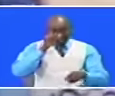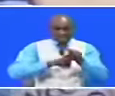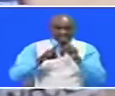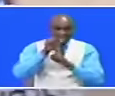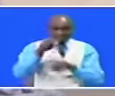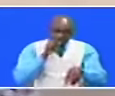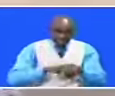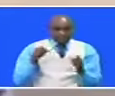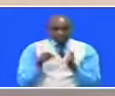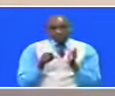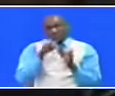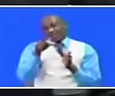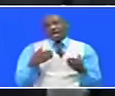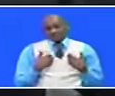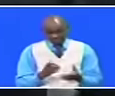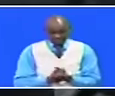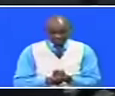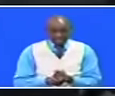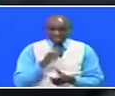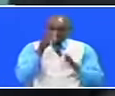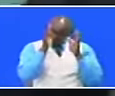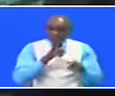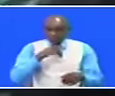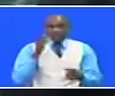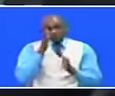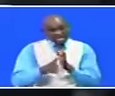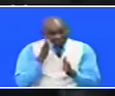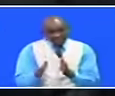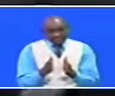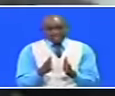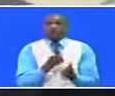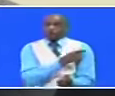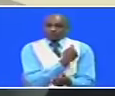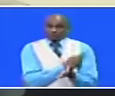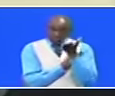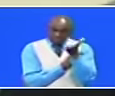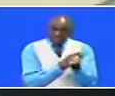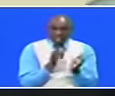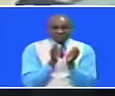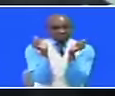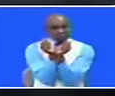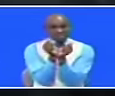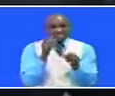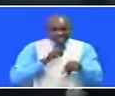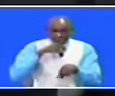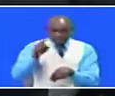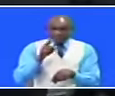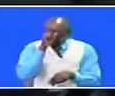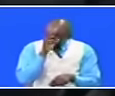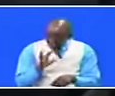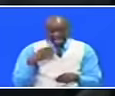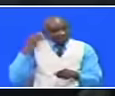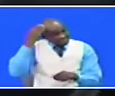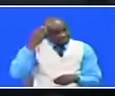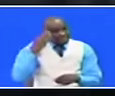tension in Olkaria ward heightened. Kilo was rushed to the Naivasha sub-county hospital in handcuffs after suffering serious injuries on